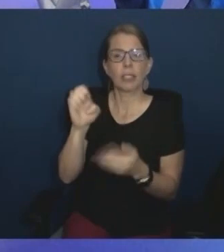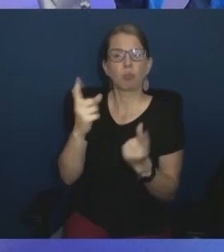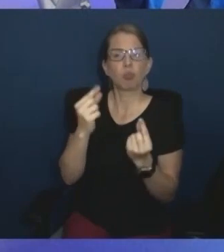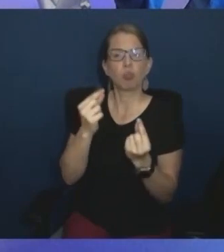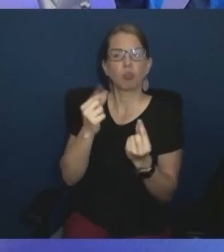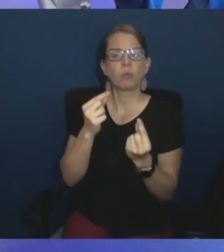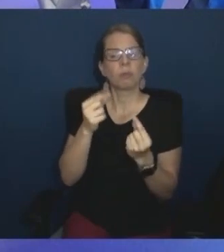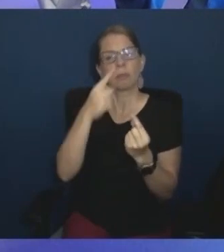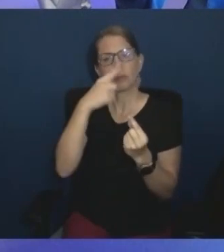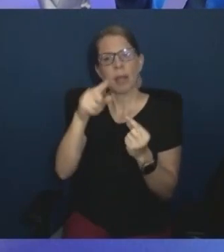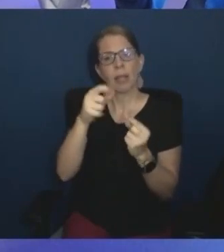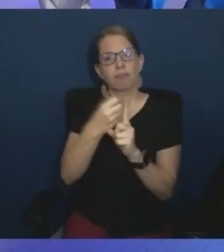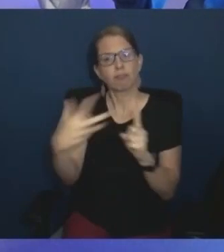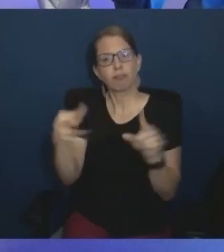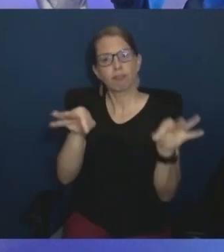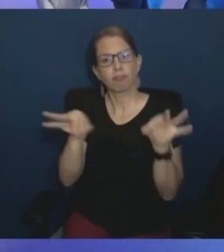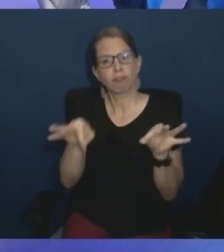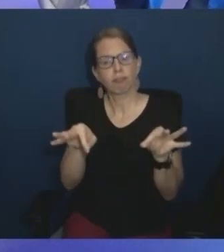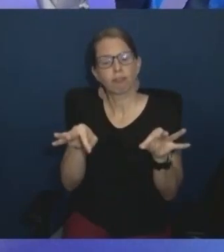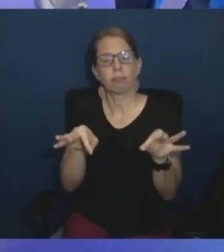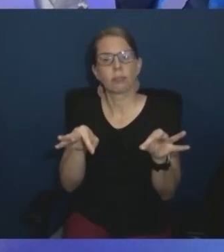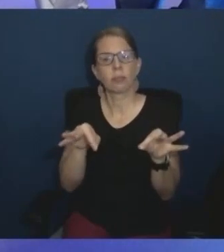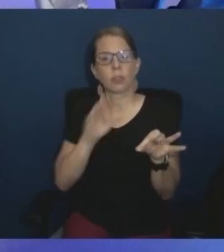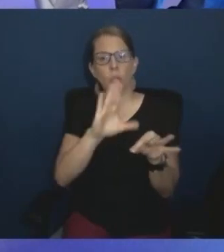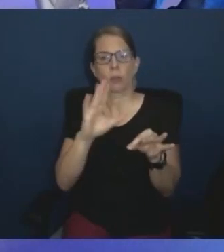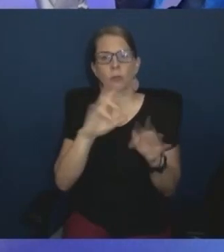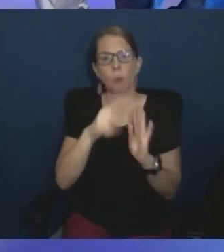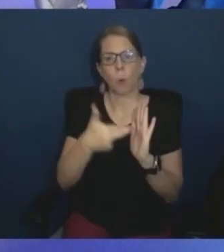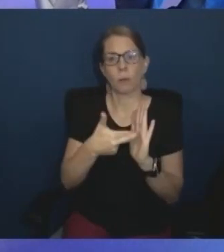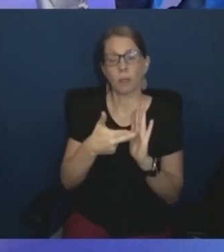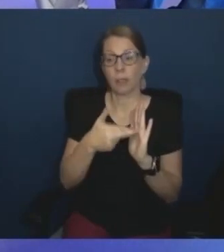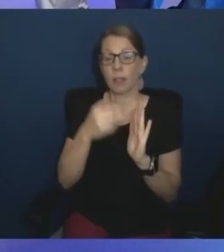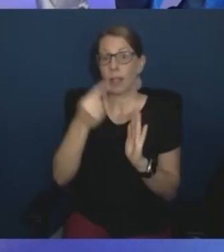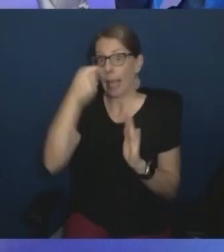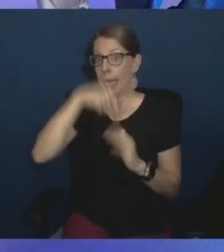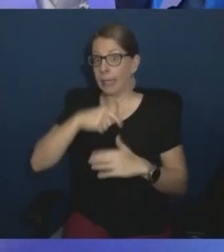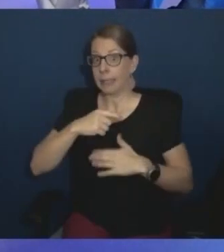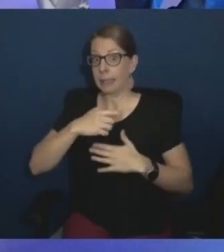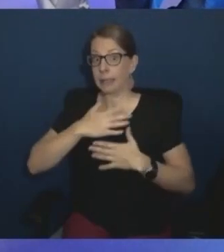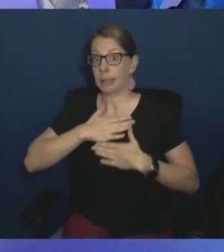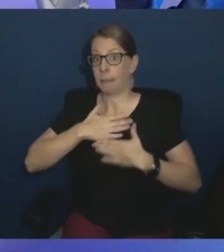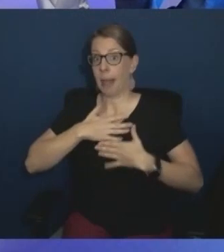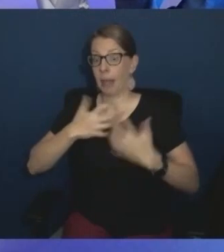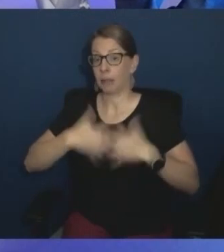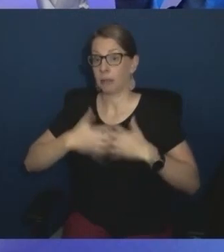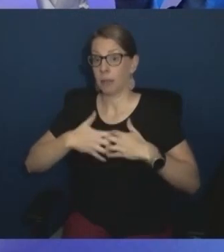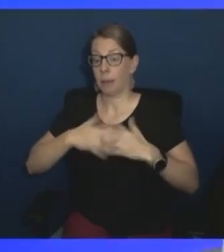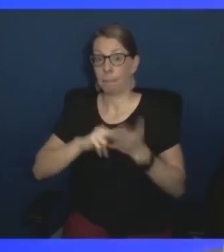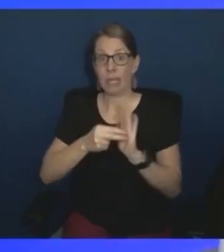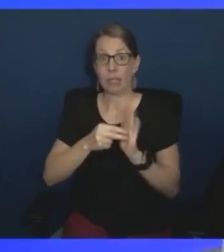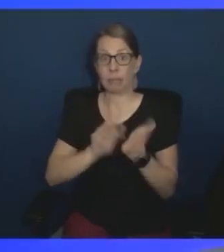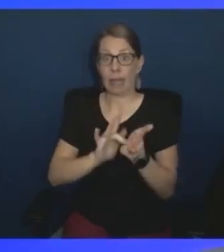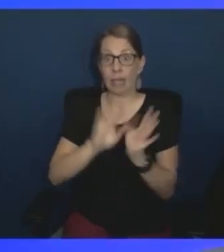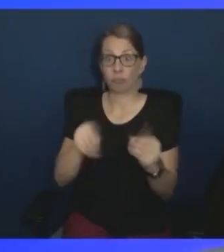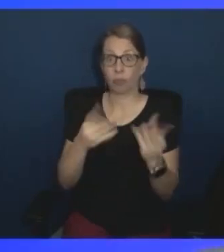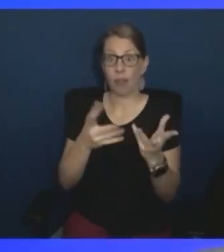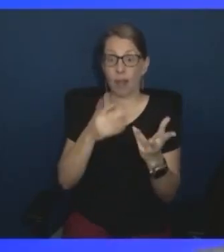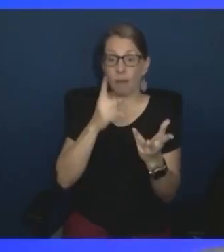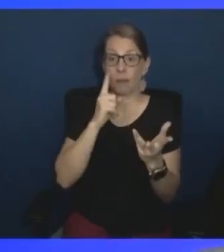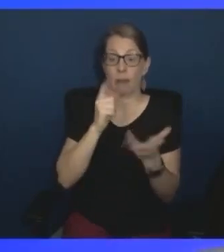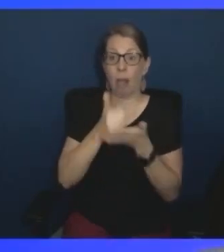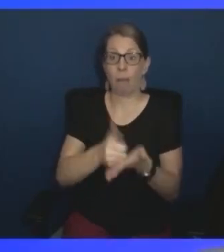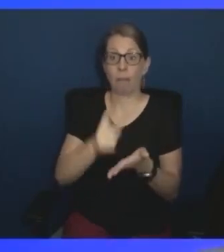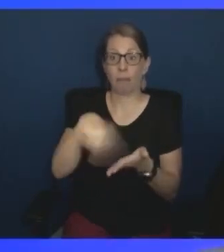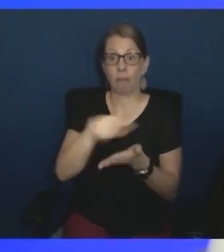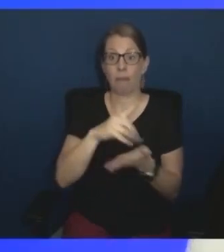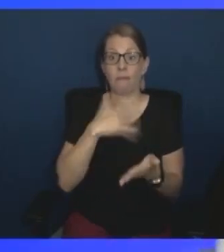COVID patients, and how, and then once they are intubated, what kind of medications are brought in to make them comfortable. Sure, yeah. I think,